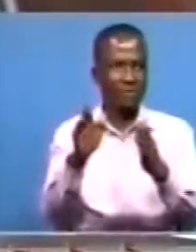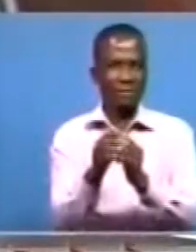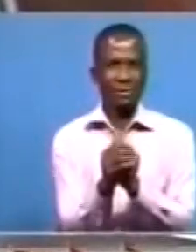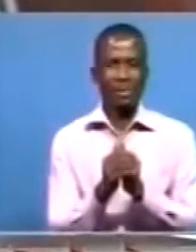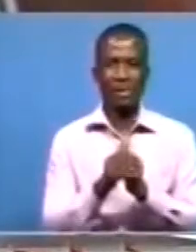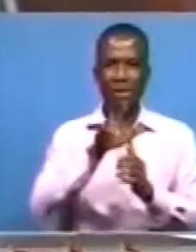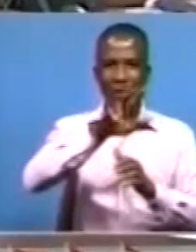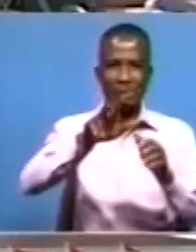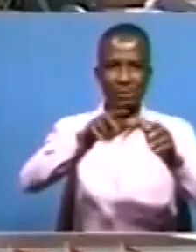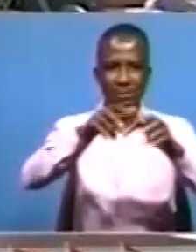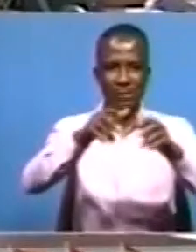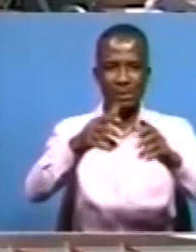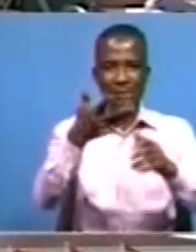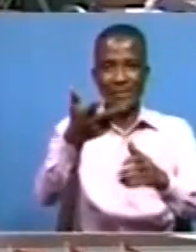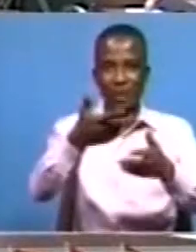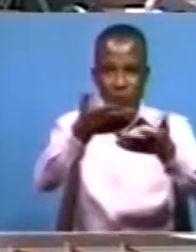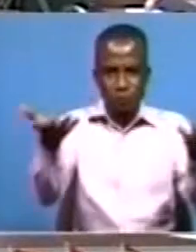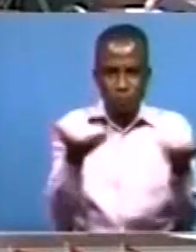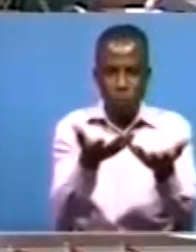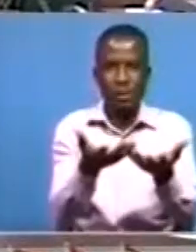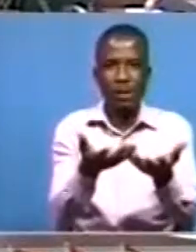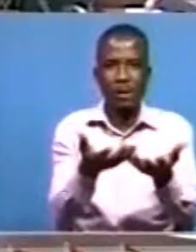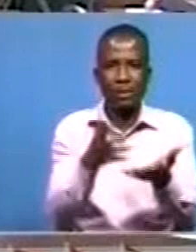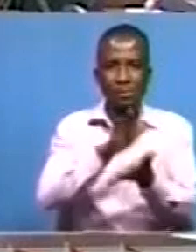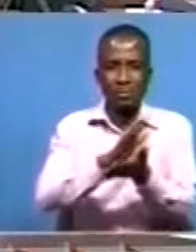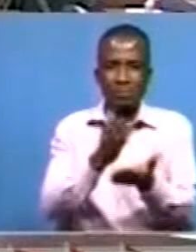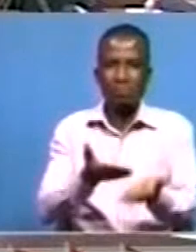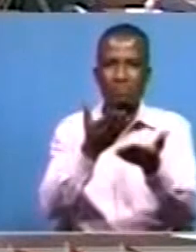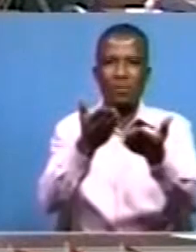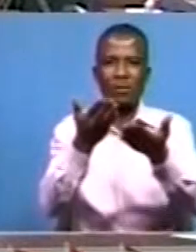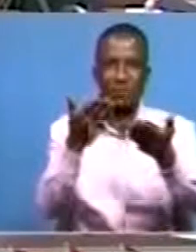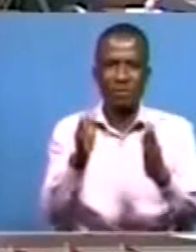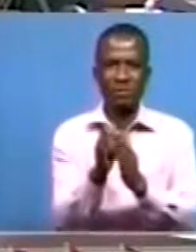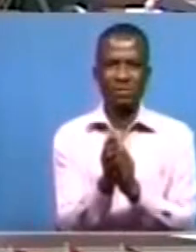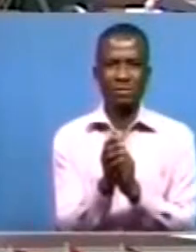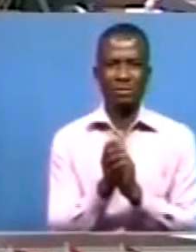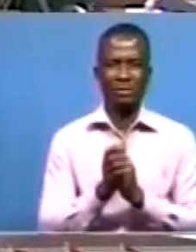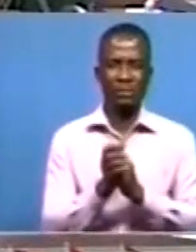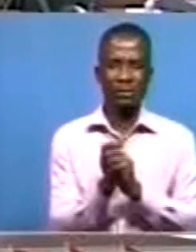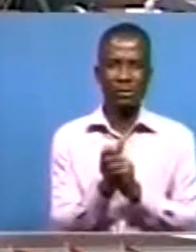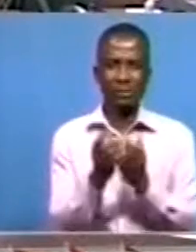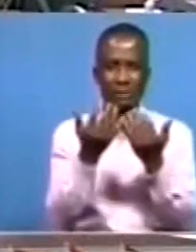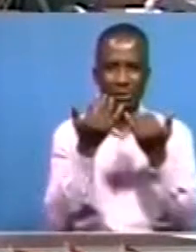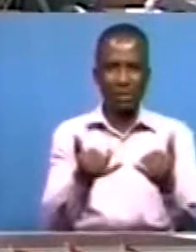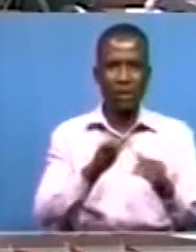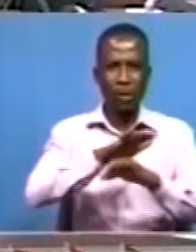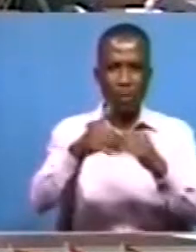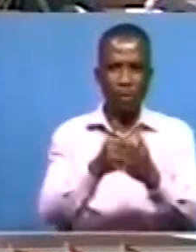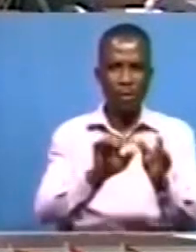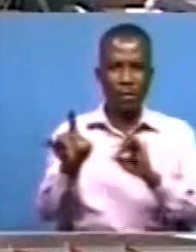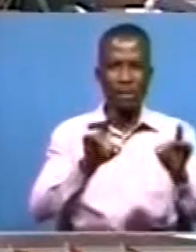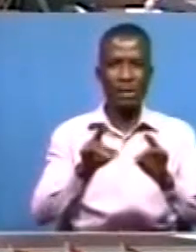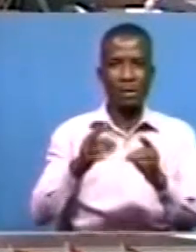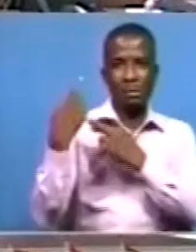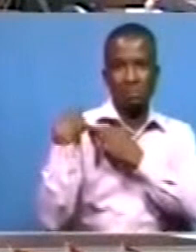three parties had filed their submissions on this point. We found this to be the most determinative factor, that these